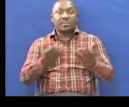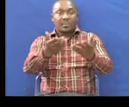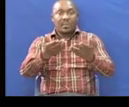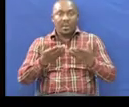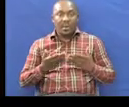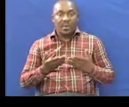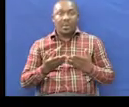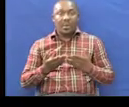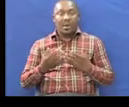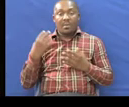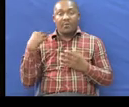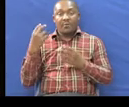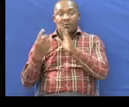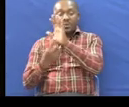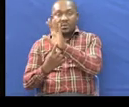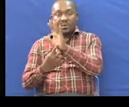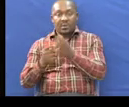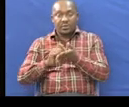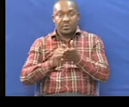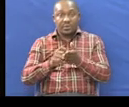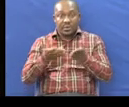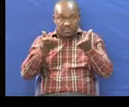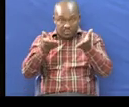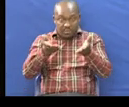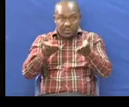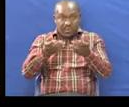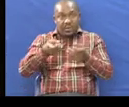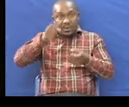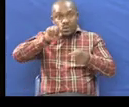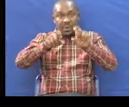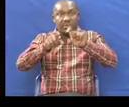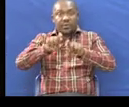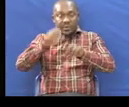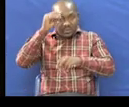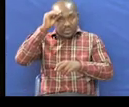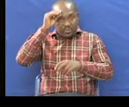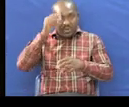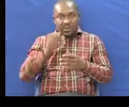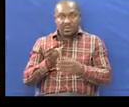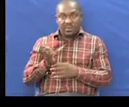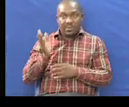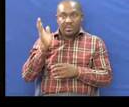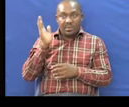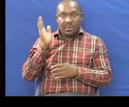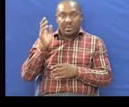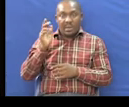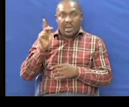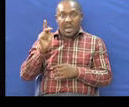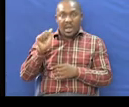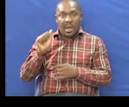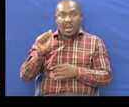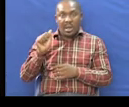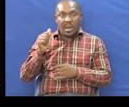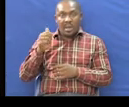Welcome Form 6 student to our beloved subject chemistry. My name is Madam Catherine Shirima.